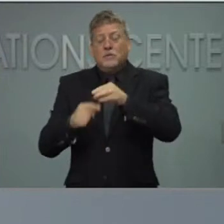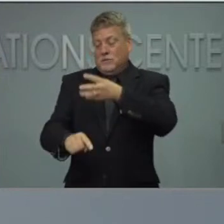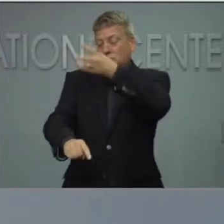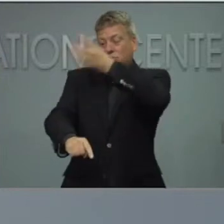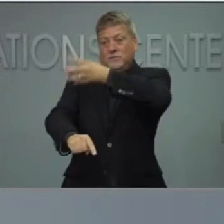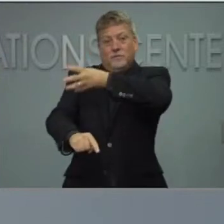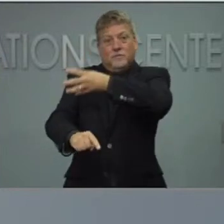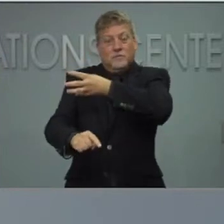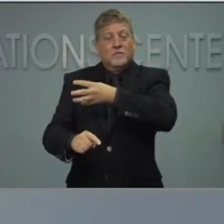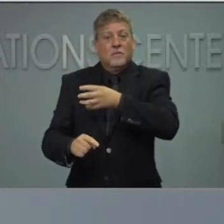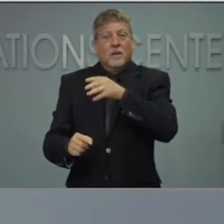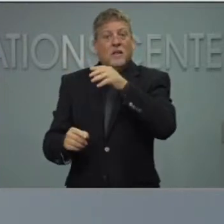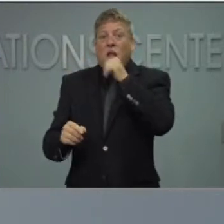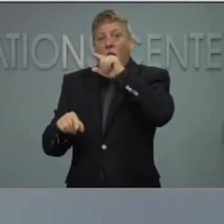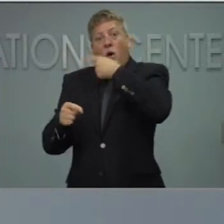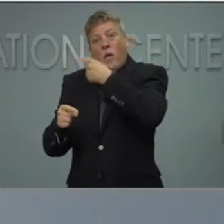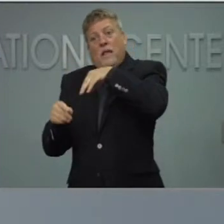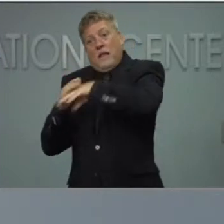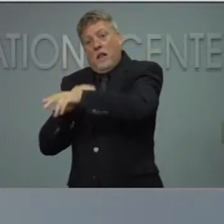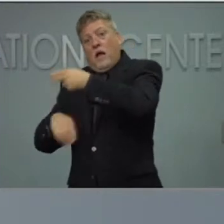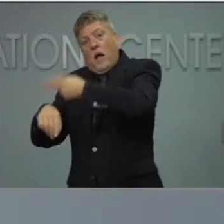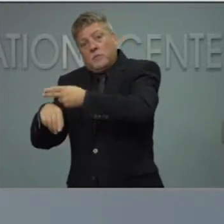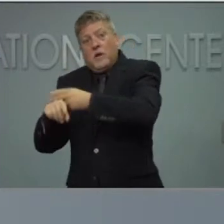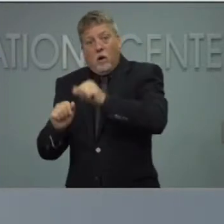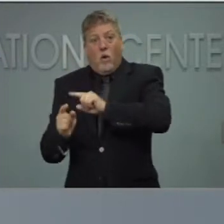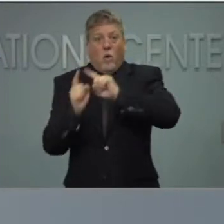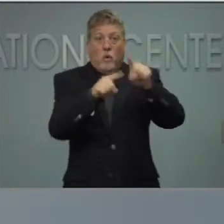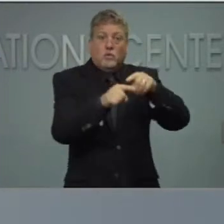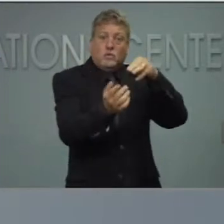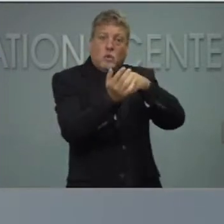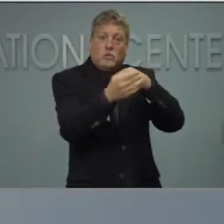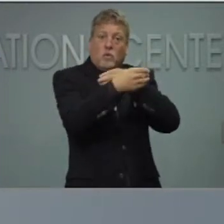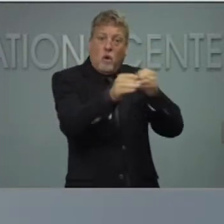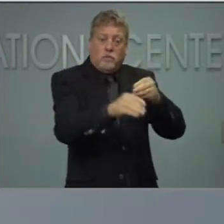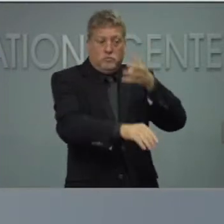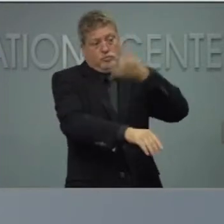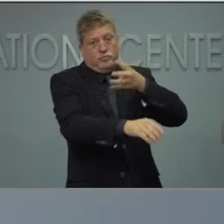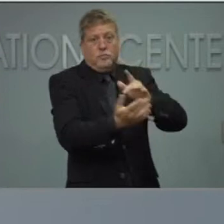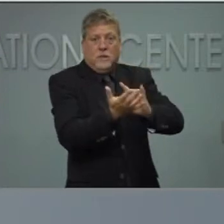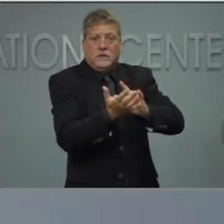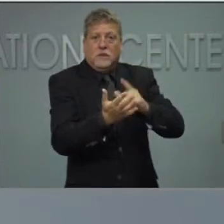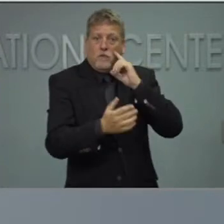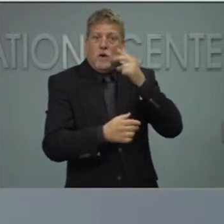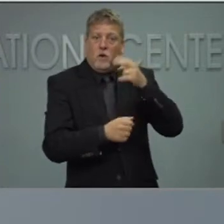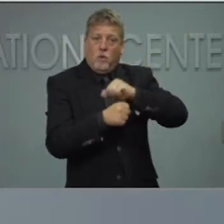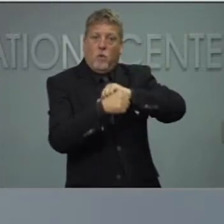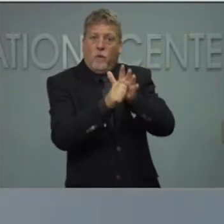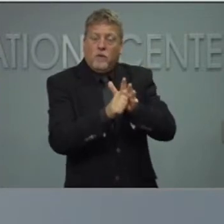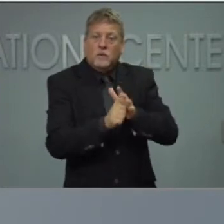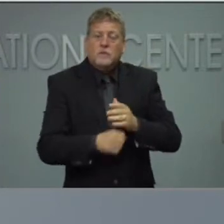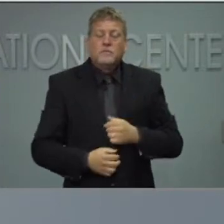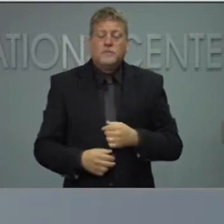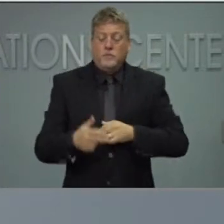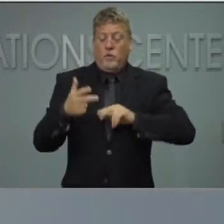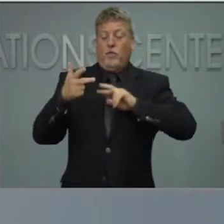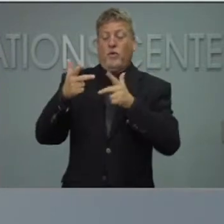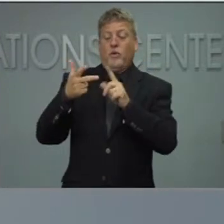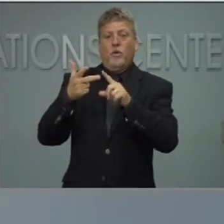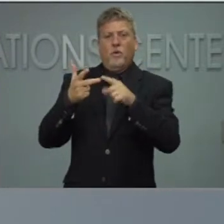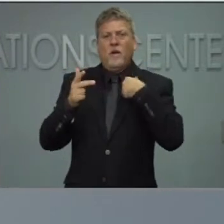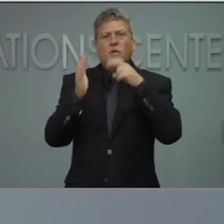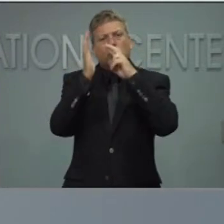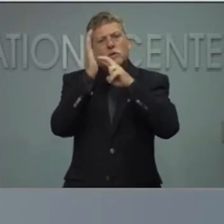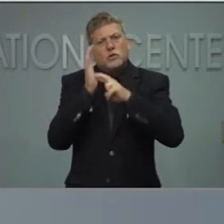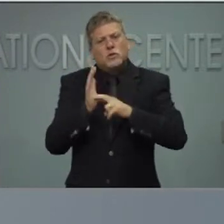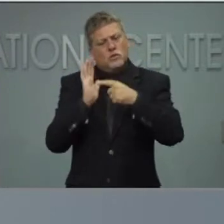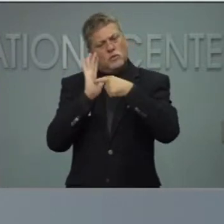in a doctor's office, so that's good. So we're at a different place. We also have testing that's widely available. We know so much more about masks and what masks can do to protect